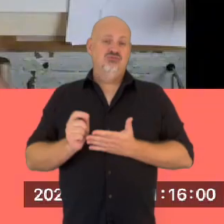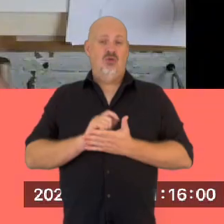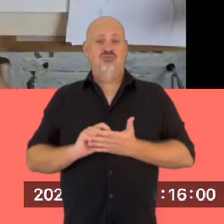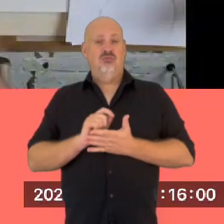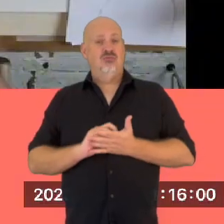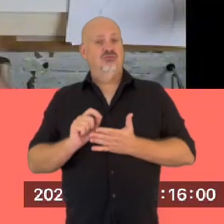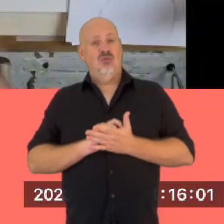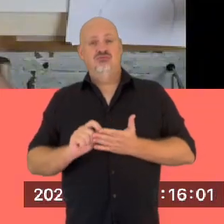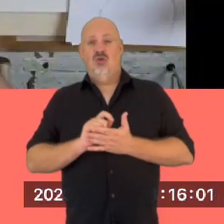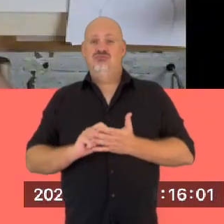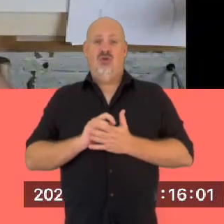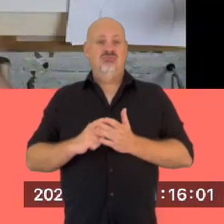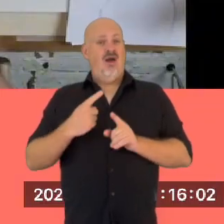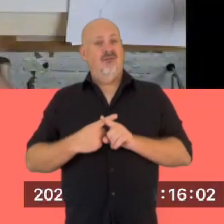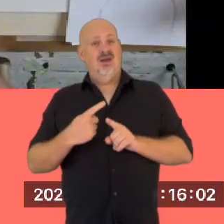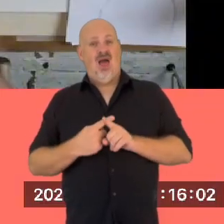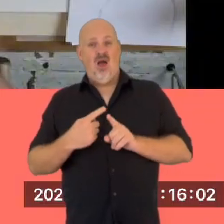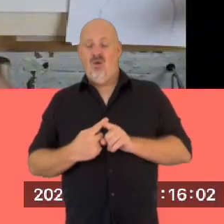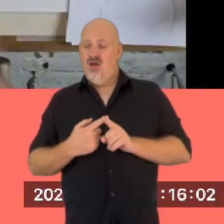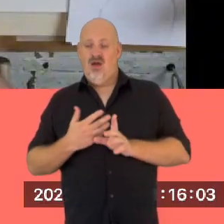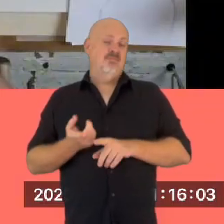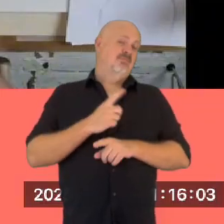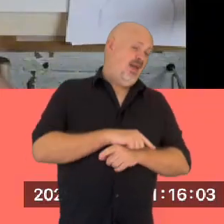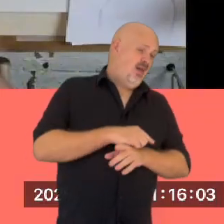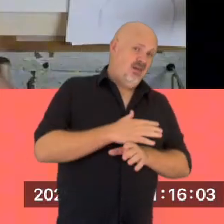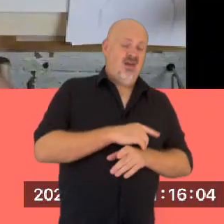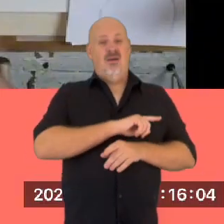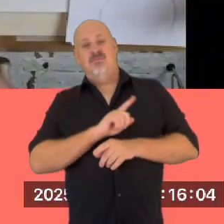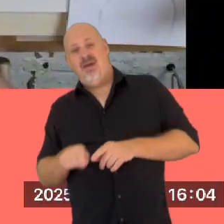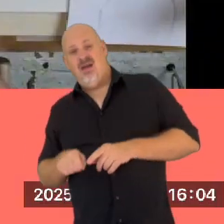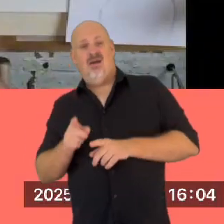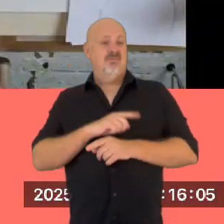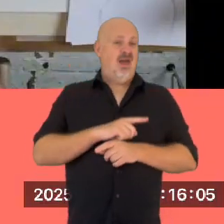draw, and I'll sit and work for half an hour and go back to something and work on